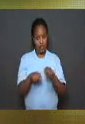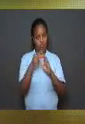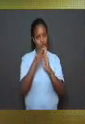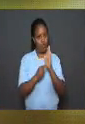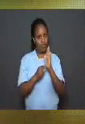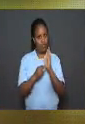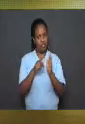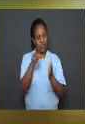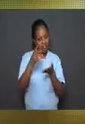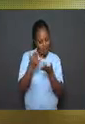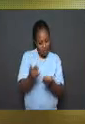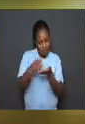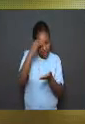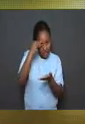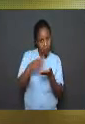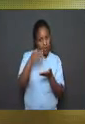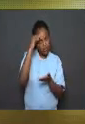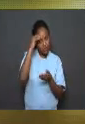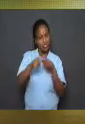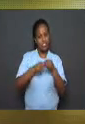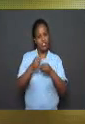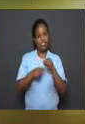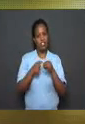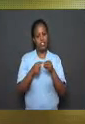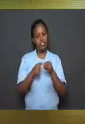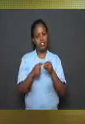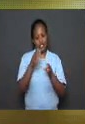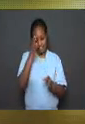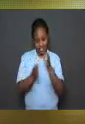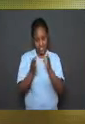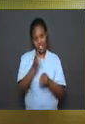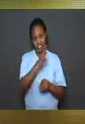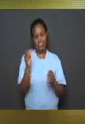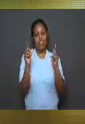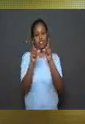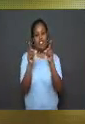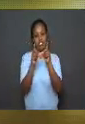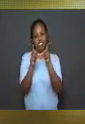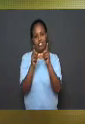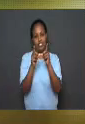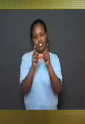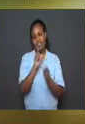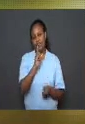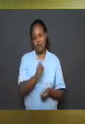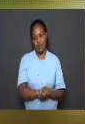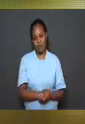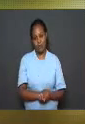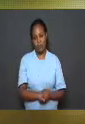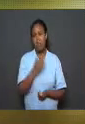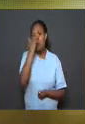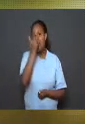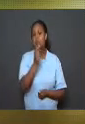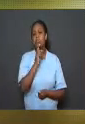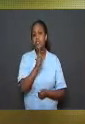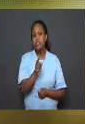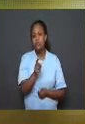will study the roles of justice and equity. You will learn why justice